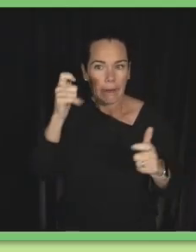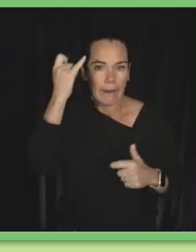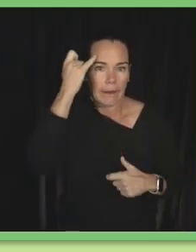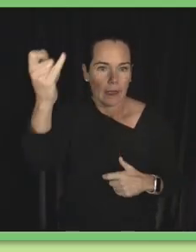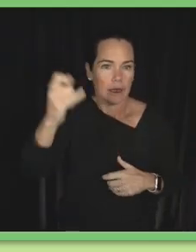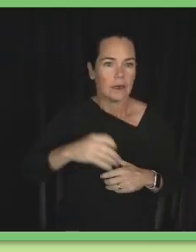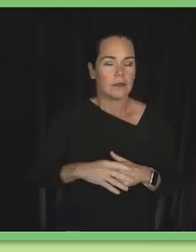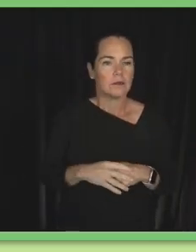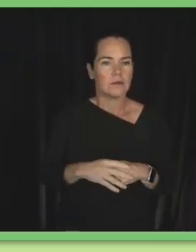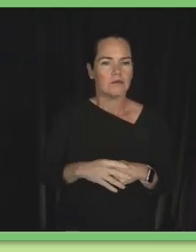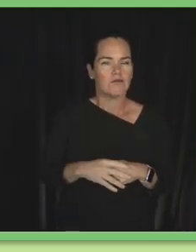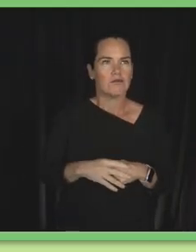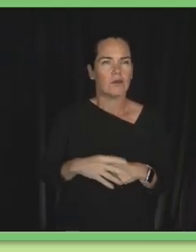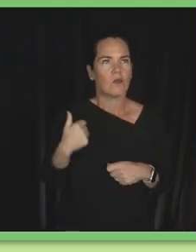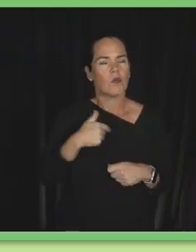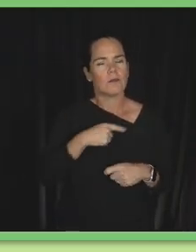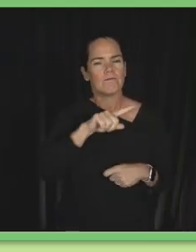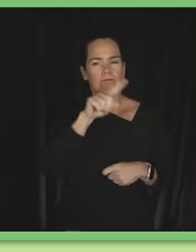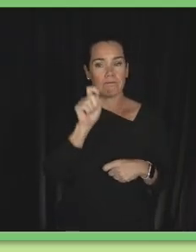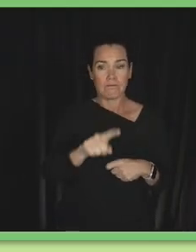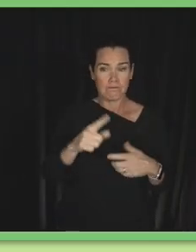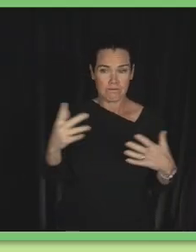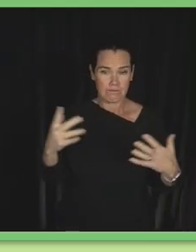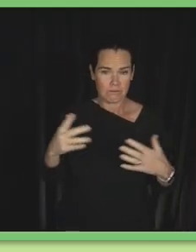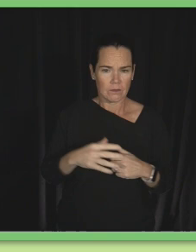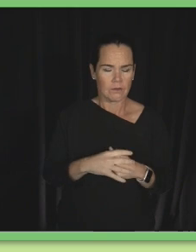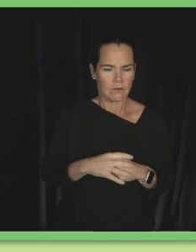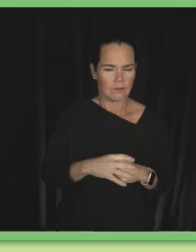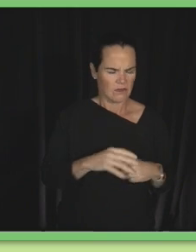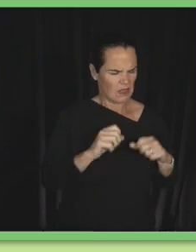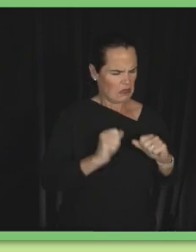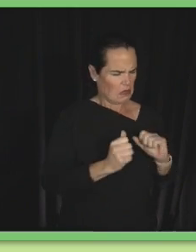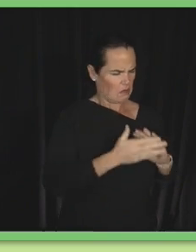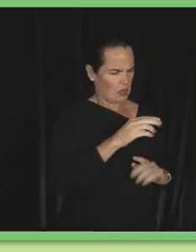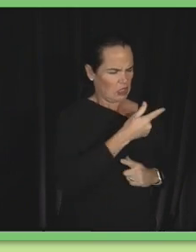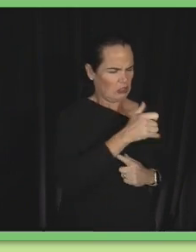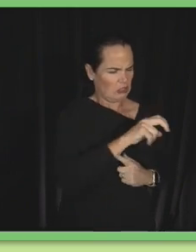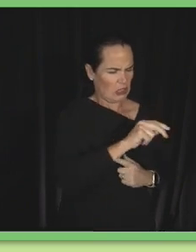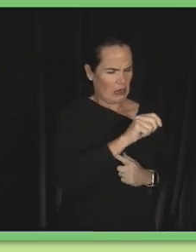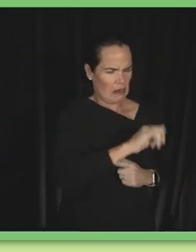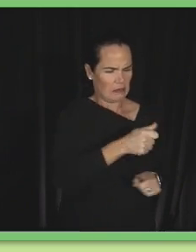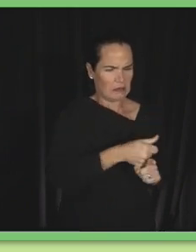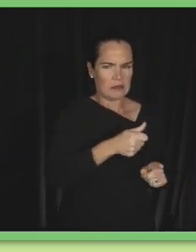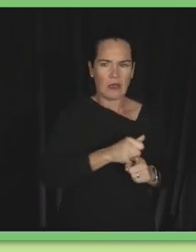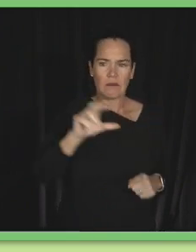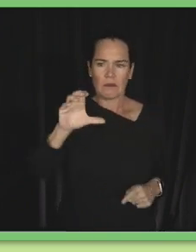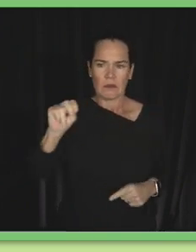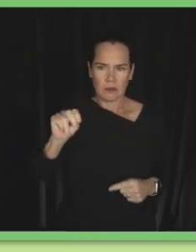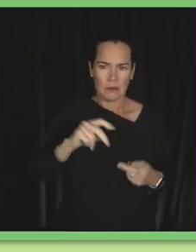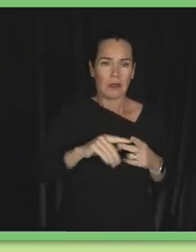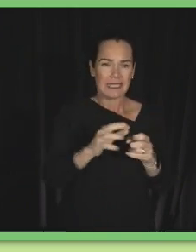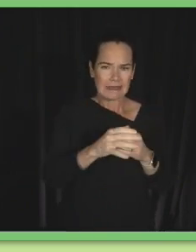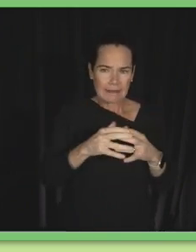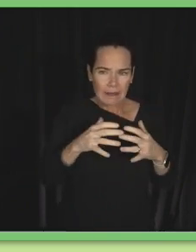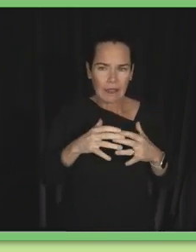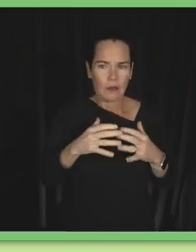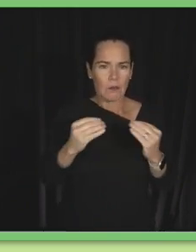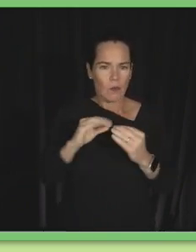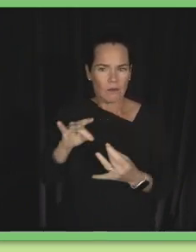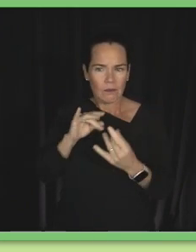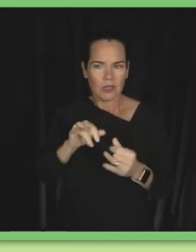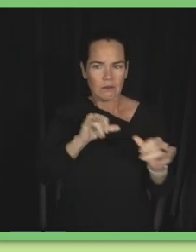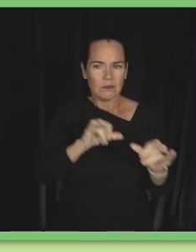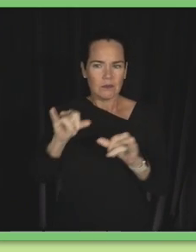run Gen AI inference workloads as cloud-native, scalable, and efficient as